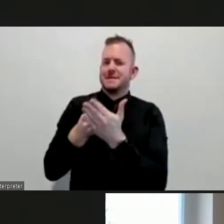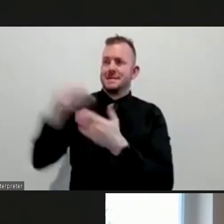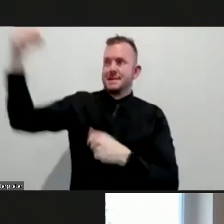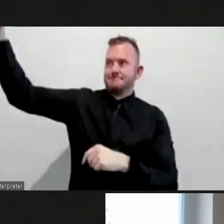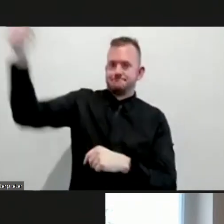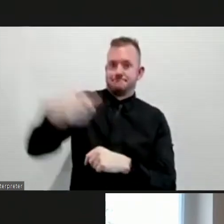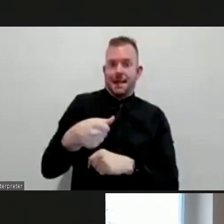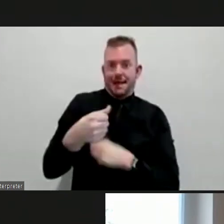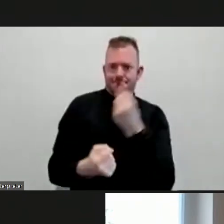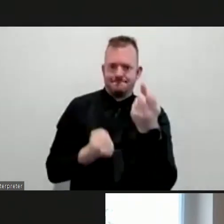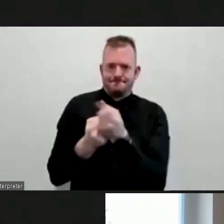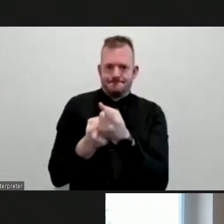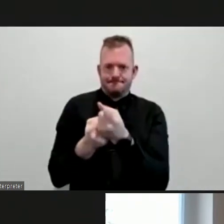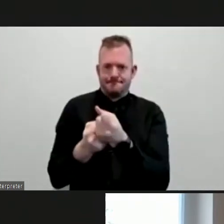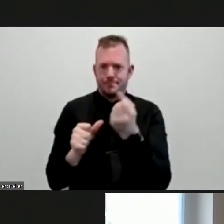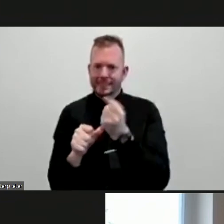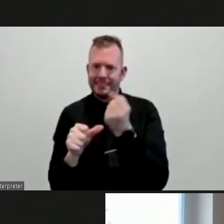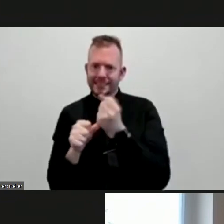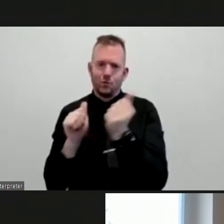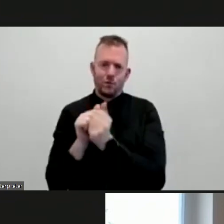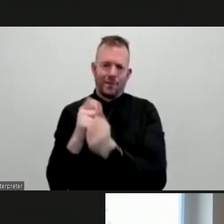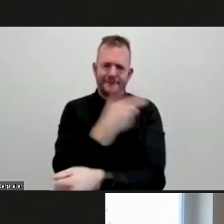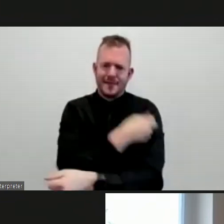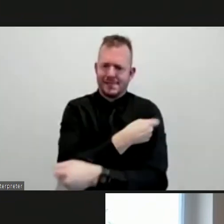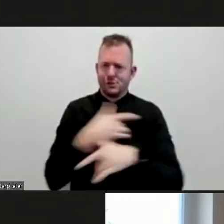vaccination events? Thank you.